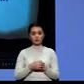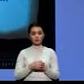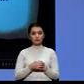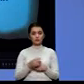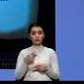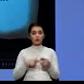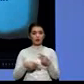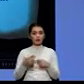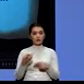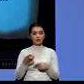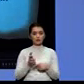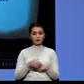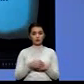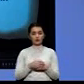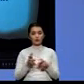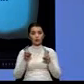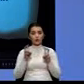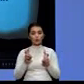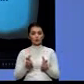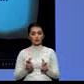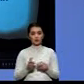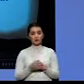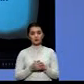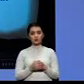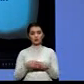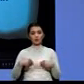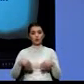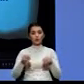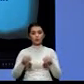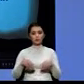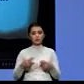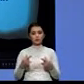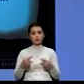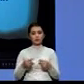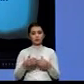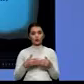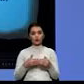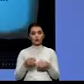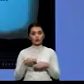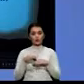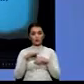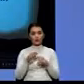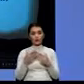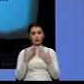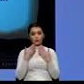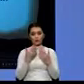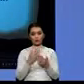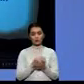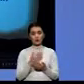Hayal o'tmay qaytib kirdi. O'rniga o'tirgandan keyin ko'rpacha qatidagi qog'ozni olib